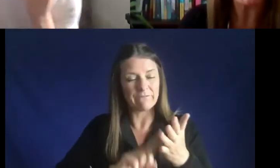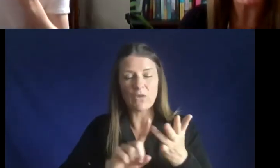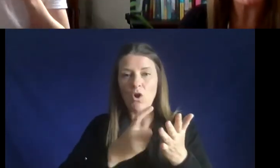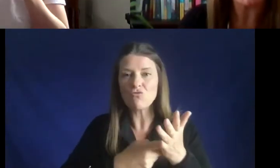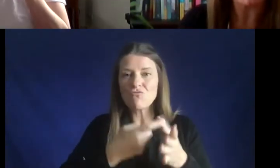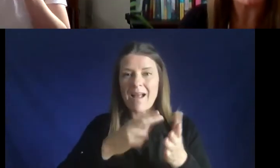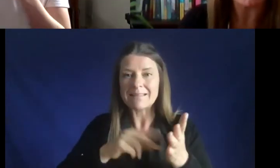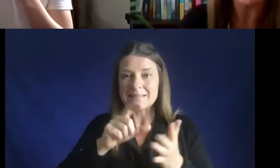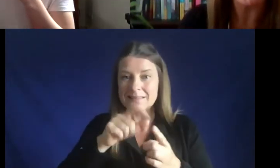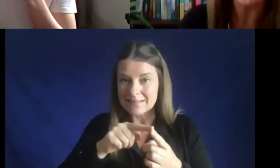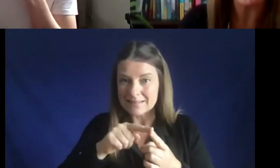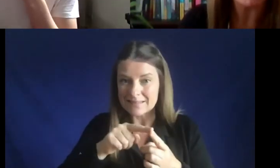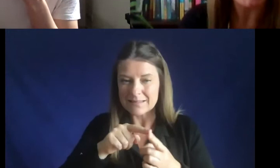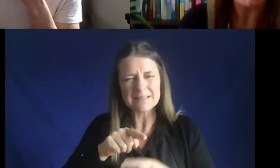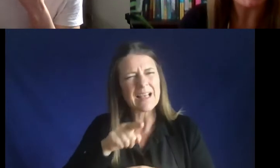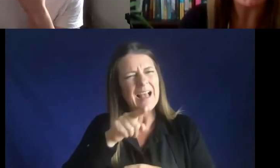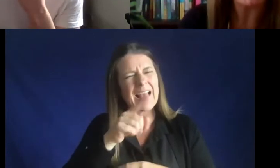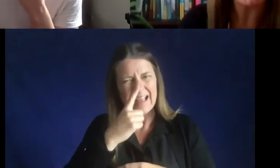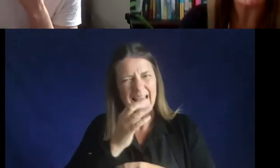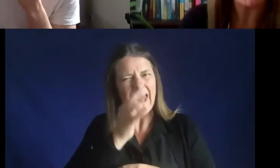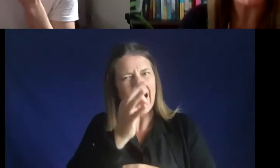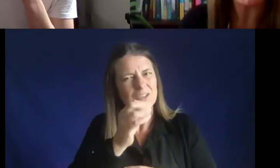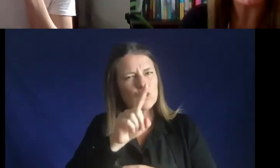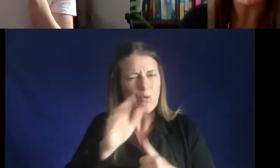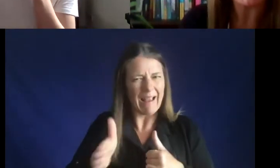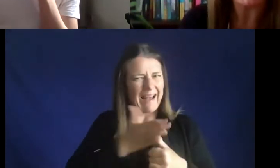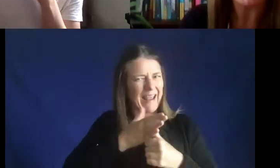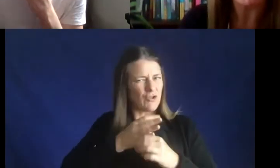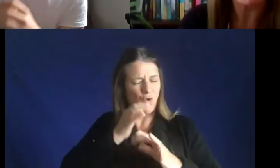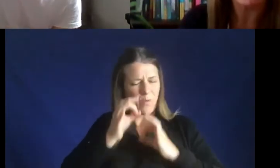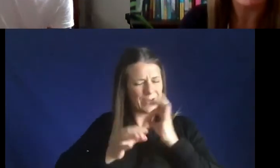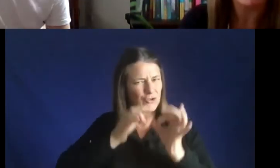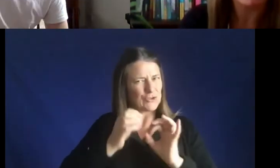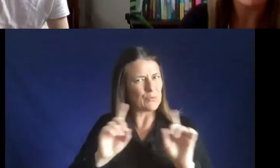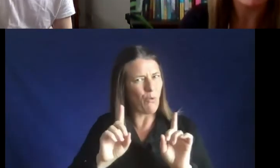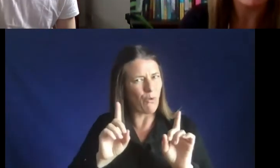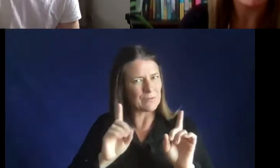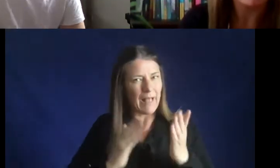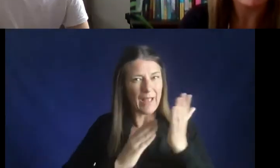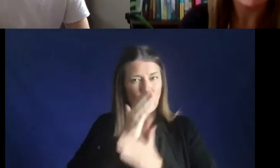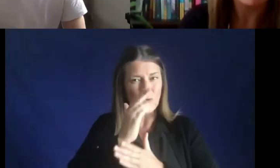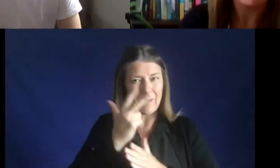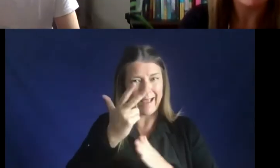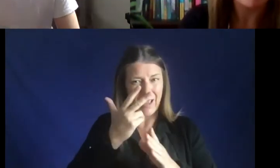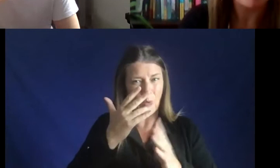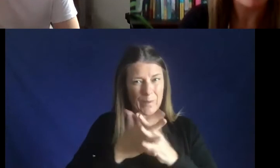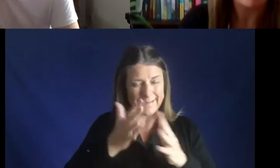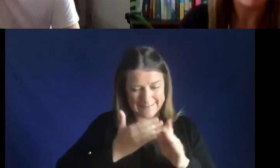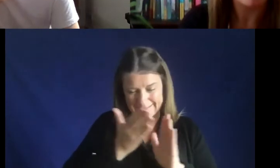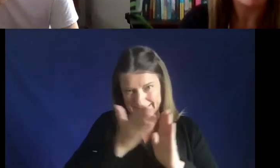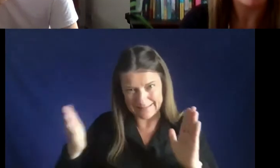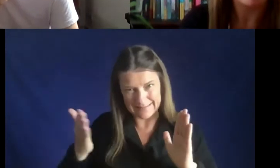initial questions at the start of the module, and how did those questions change? Yeah, I think the biggest